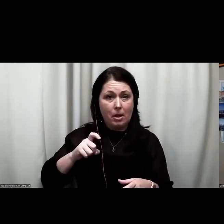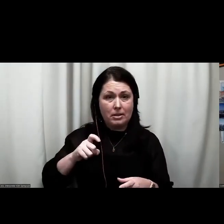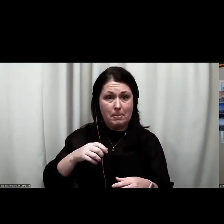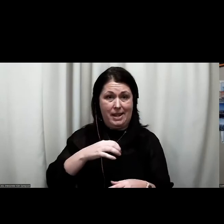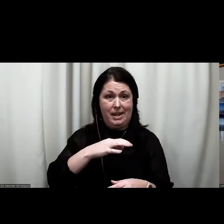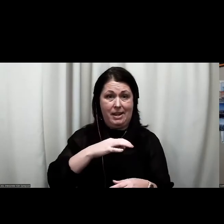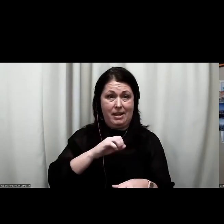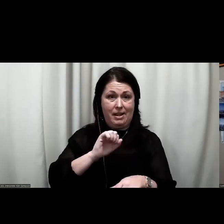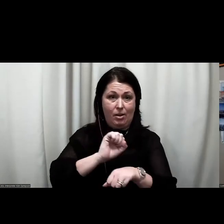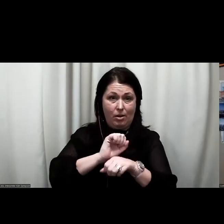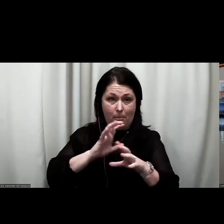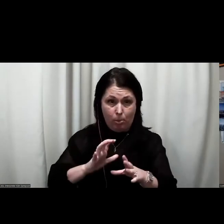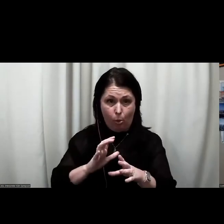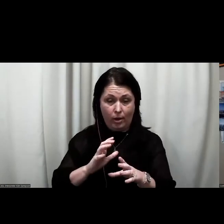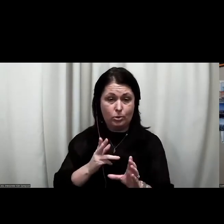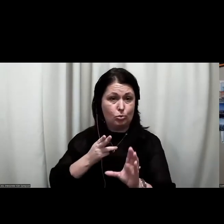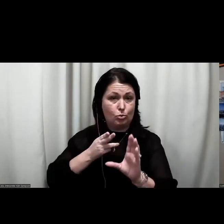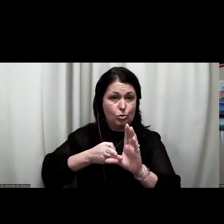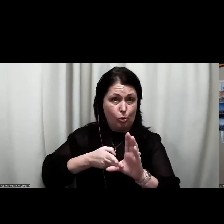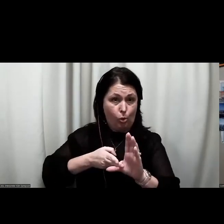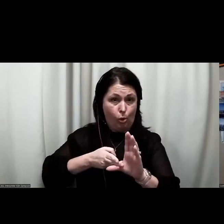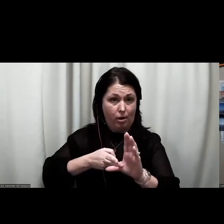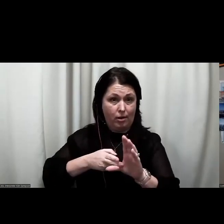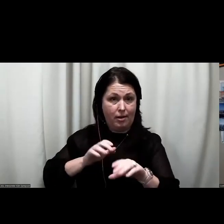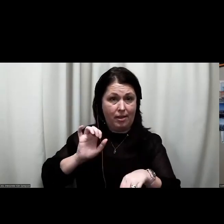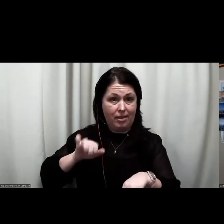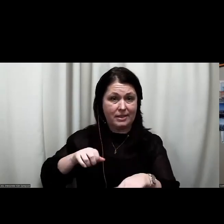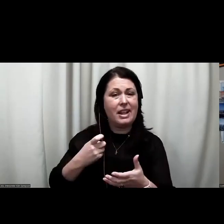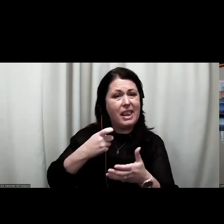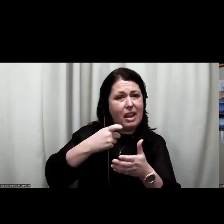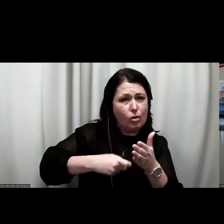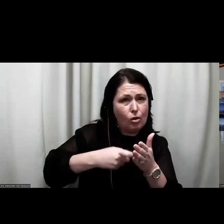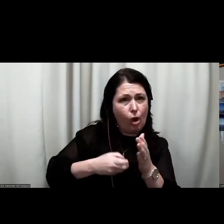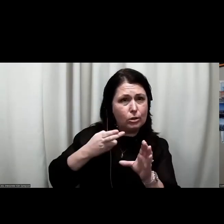had listed, Karen, and if there's any cost to join.